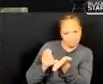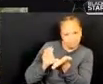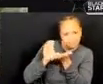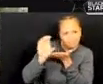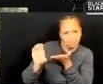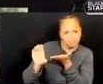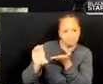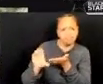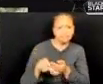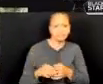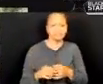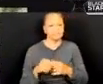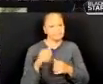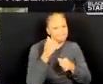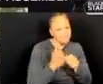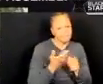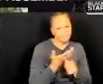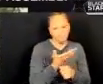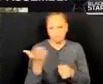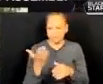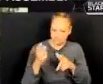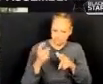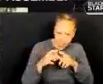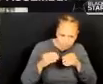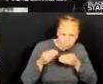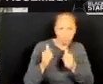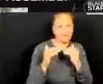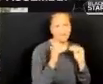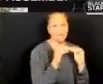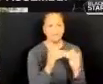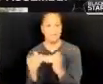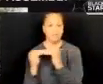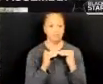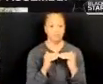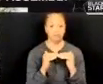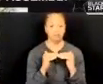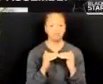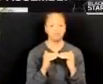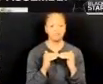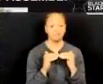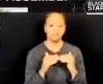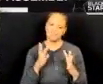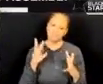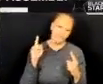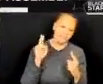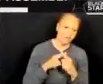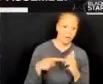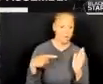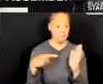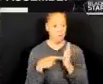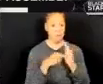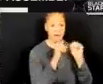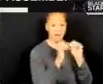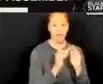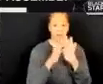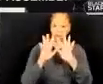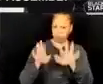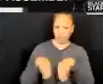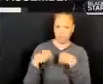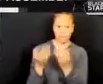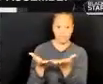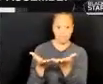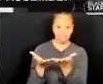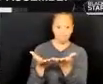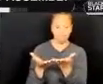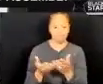until affordable houses are provided, until the atmosphere, the land,